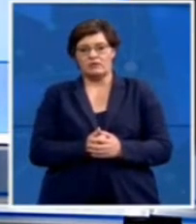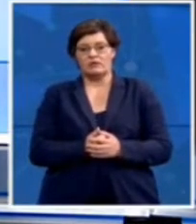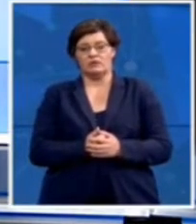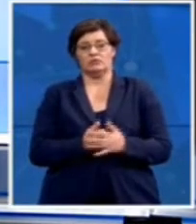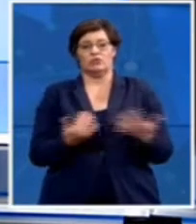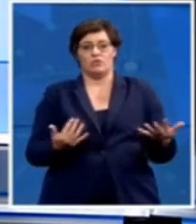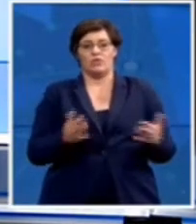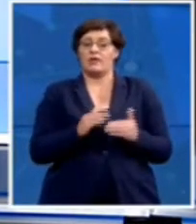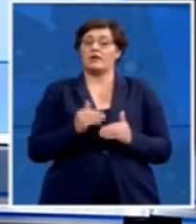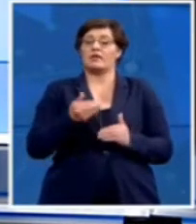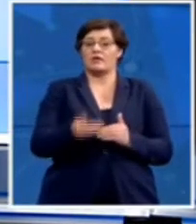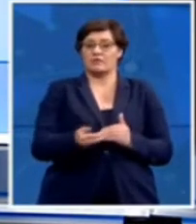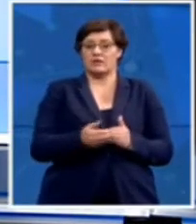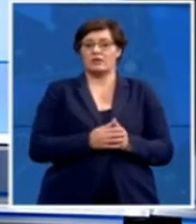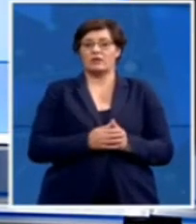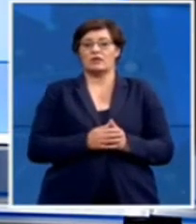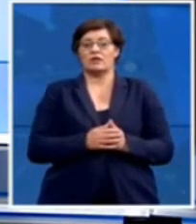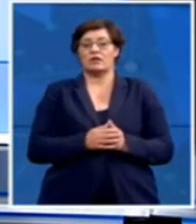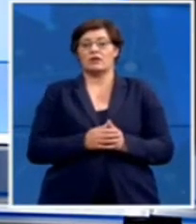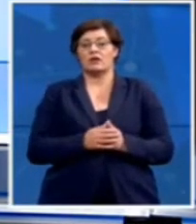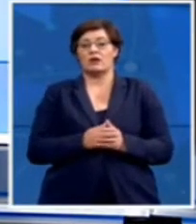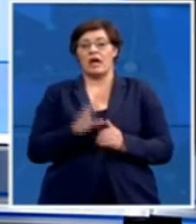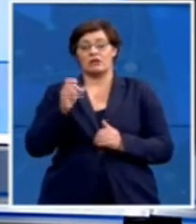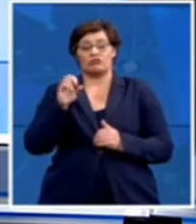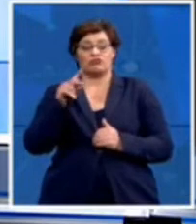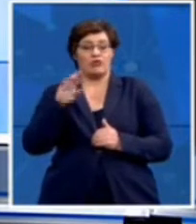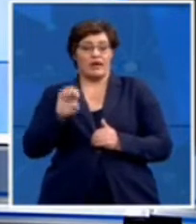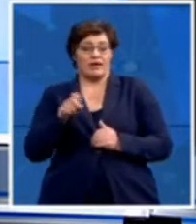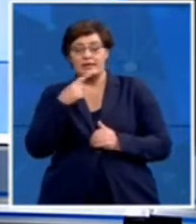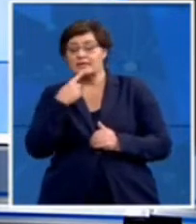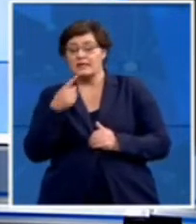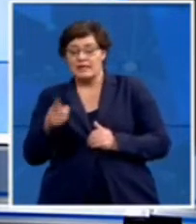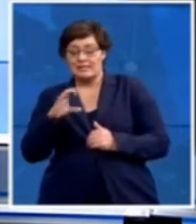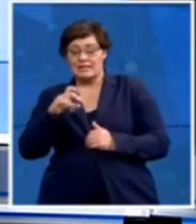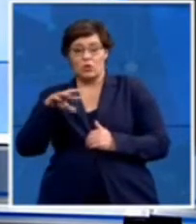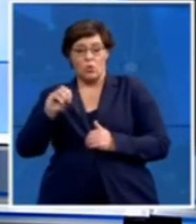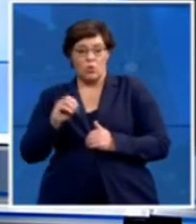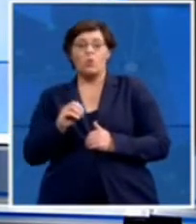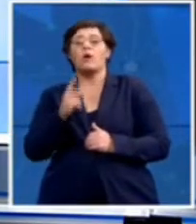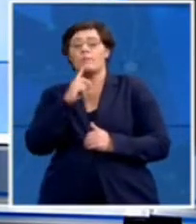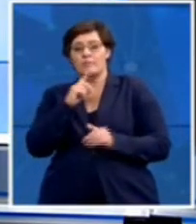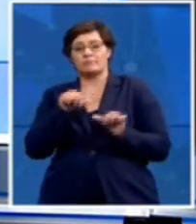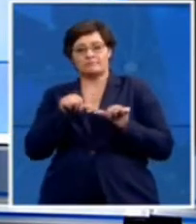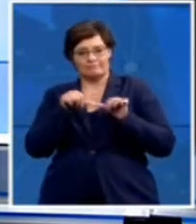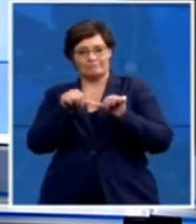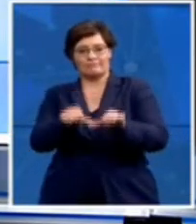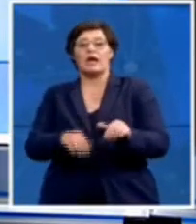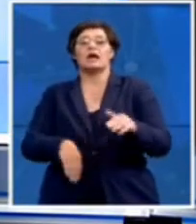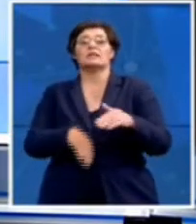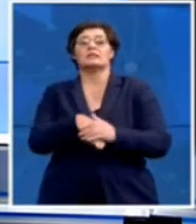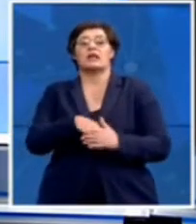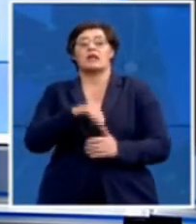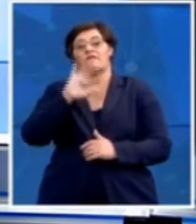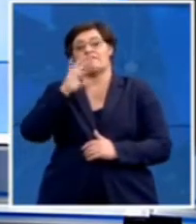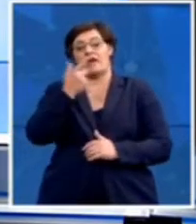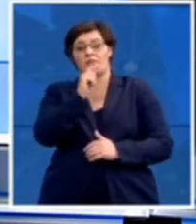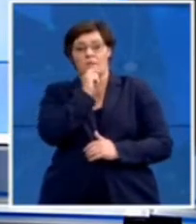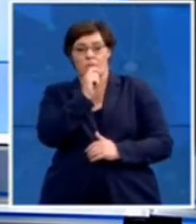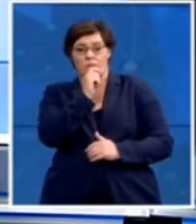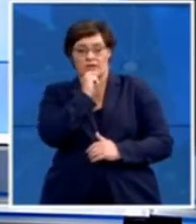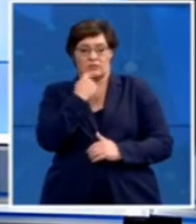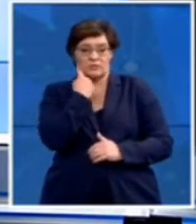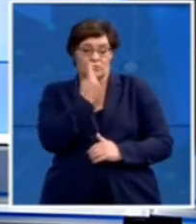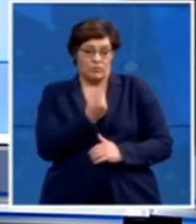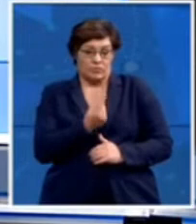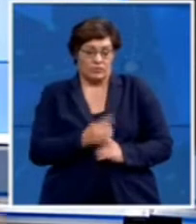the CEO of Eskom, says that stage 2 will be maintained until 5 a.m. tomorrow, and then they will be in a position to lift